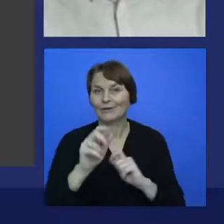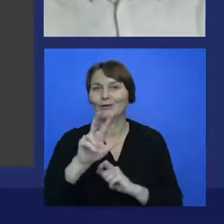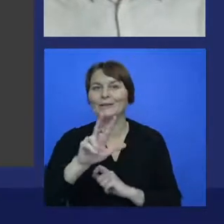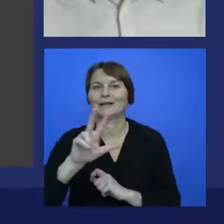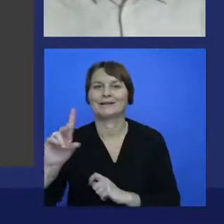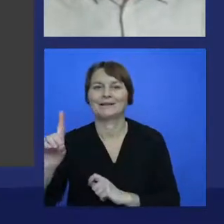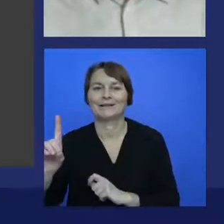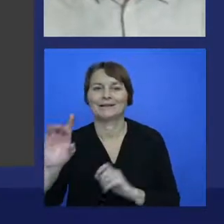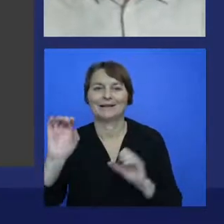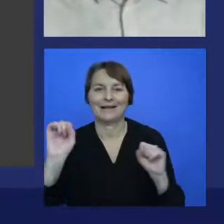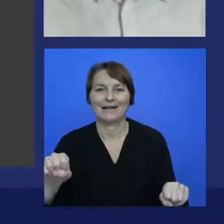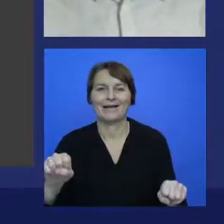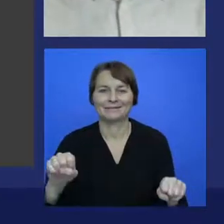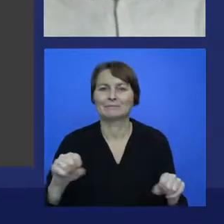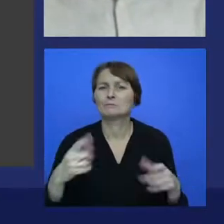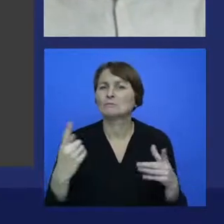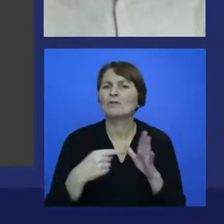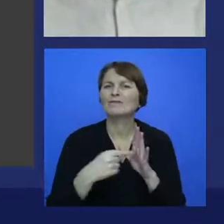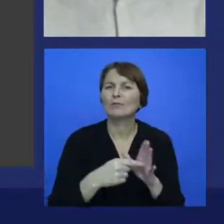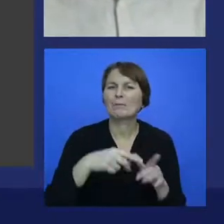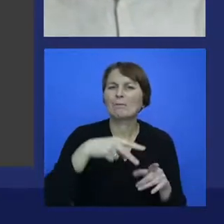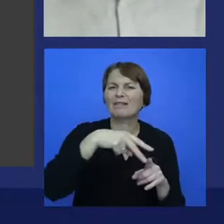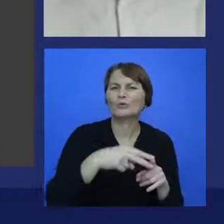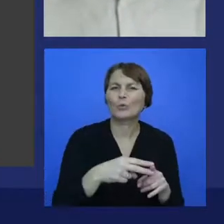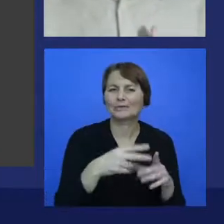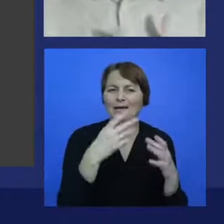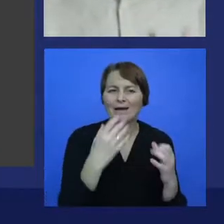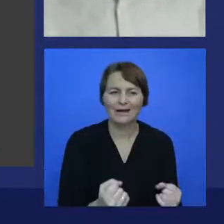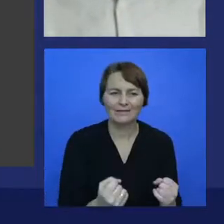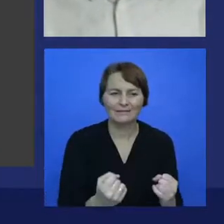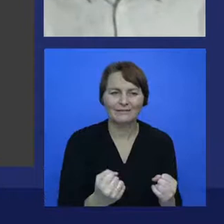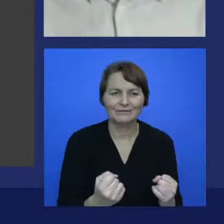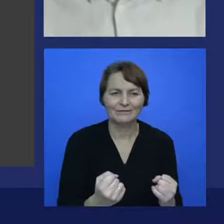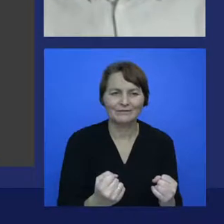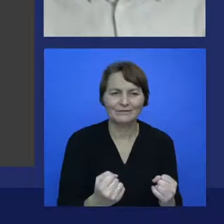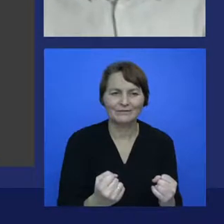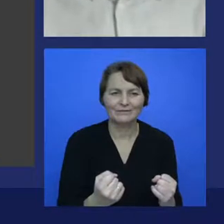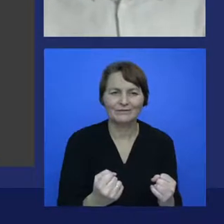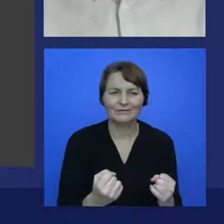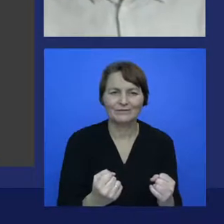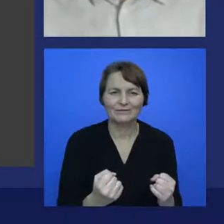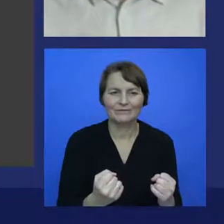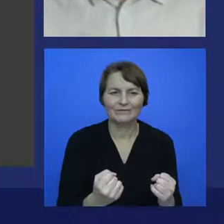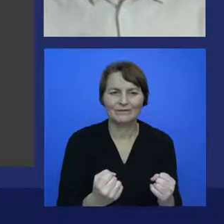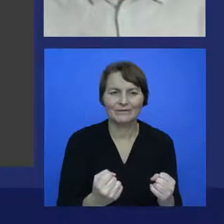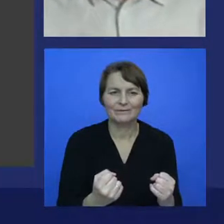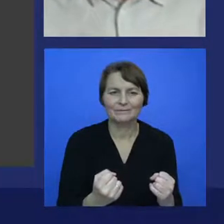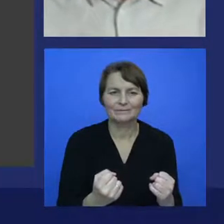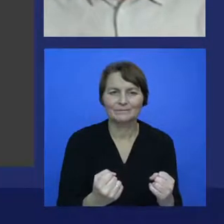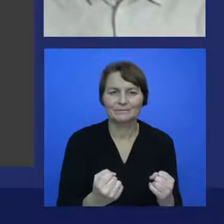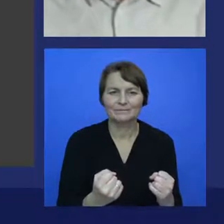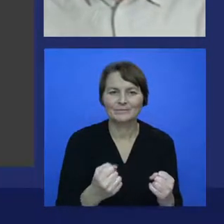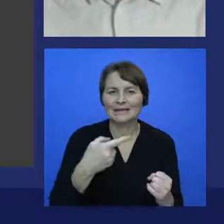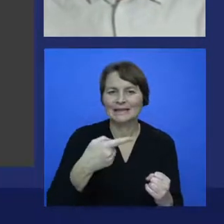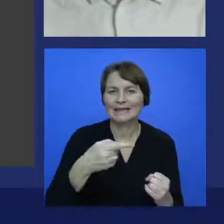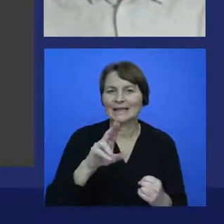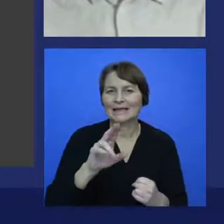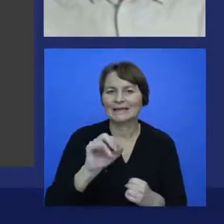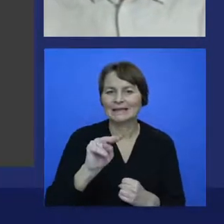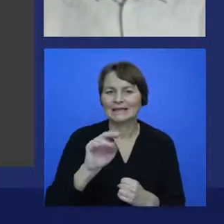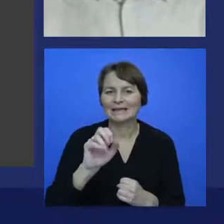2D to the 3D using tools like Unity. And then we can augment those once we have the layouts and the plans of the